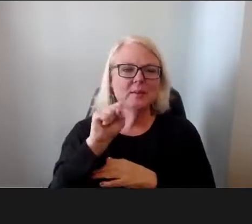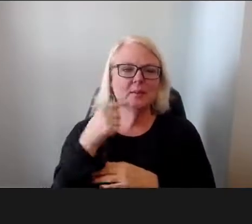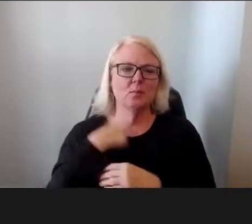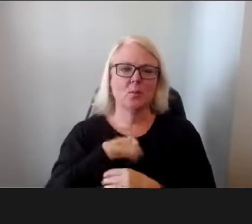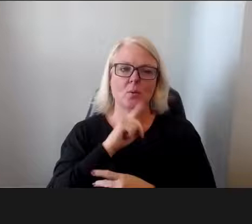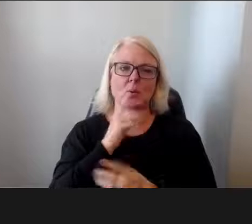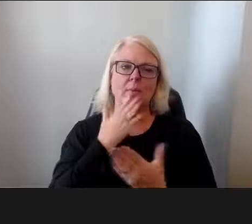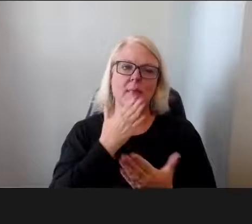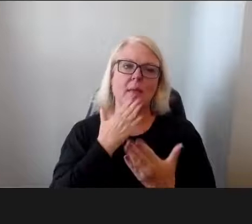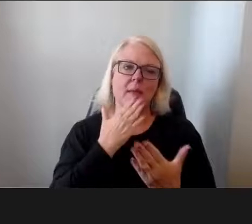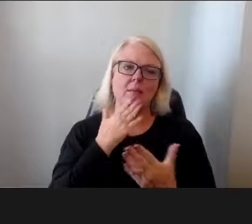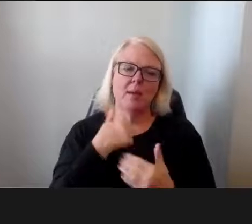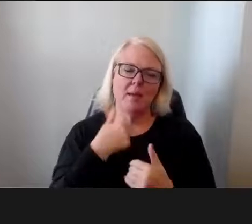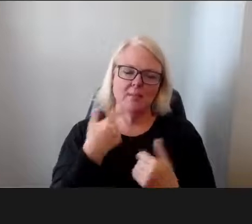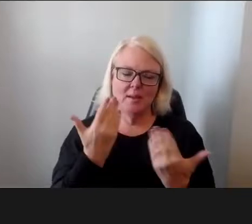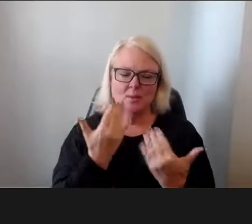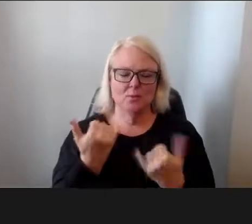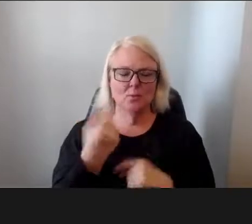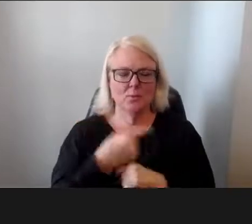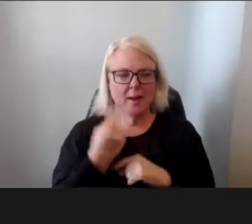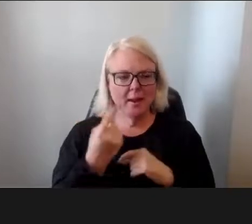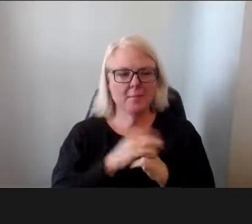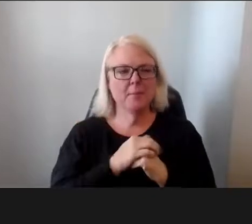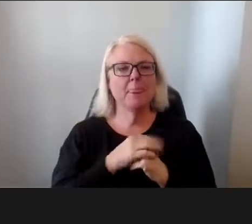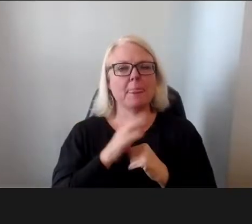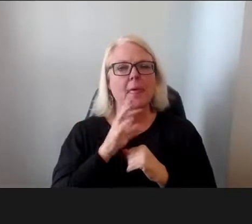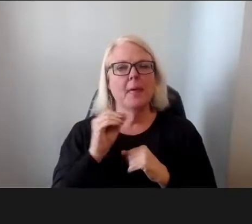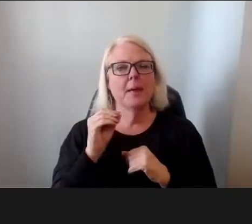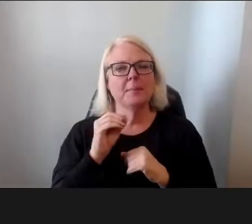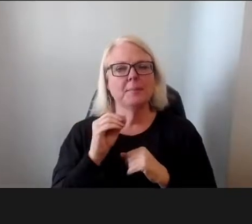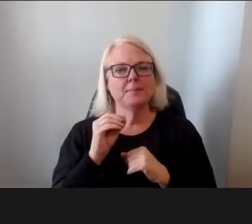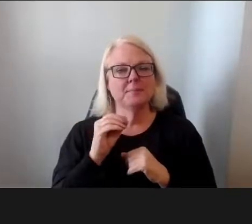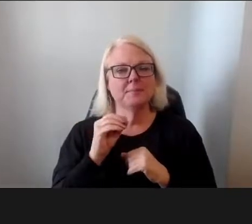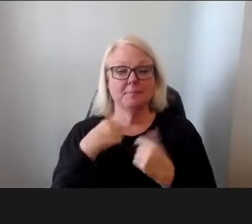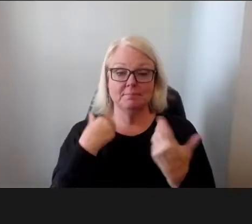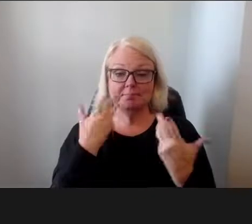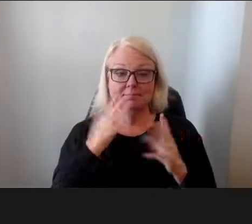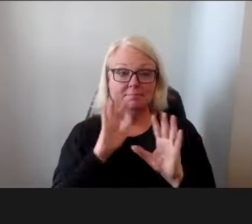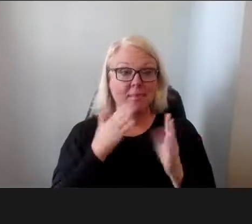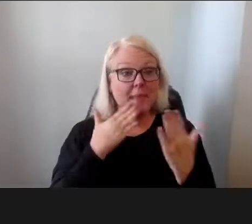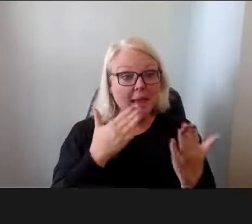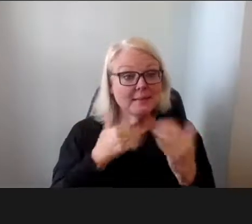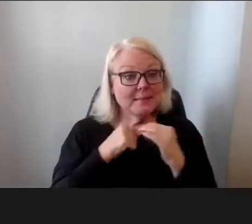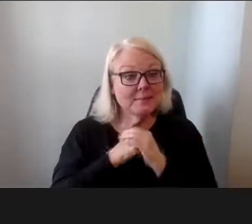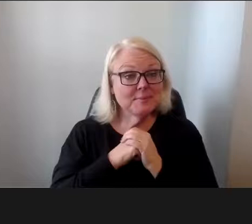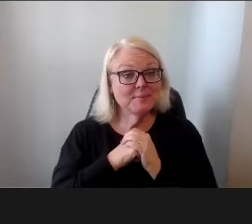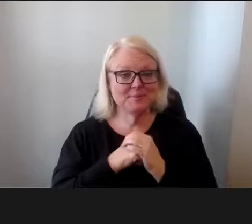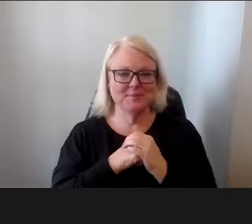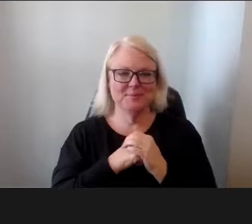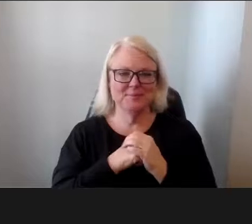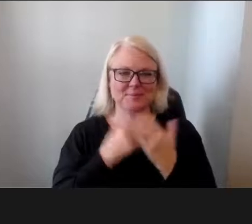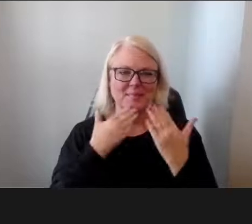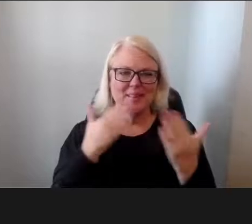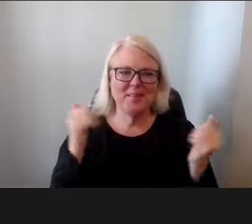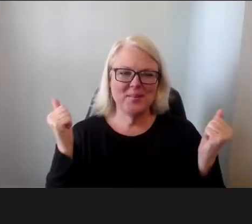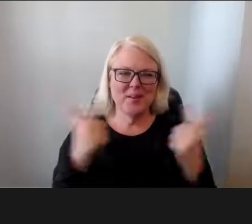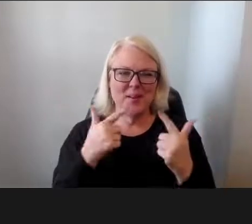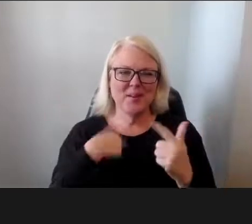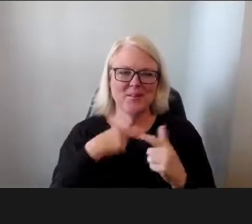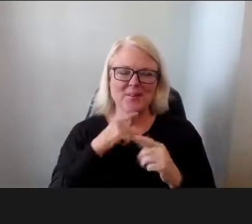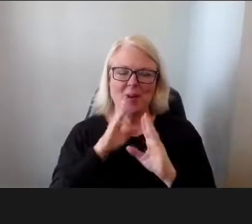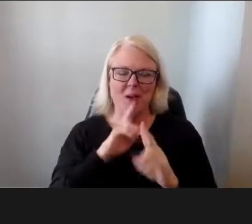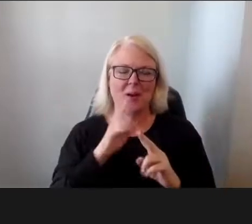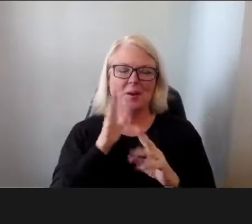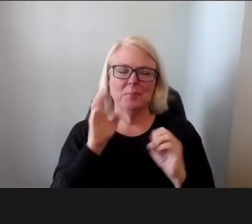are so grateful to have had you with us today. And I don't know, Thanks. Thank you all. I'm so honored to have been